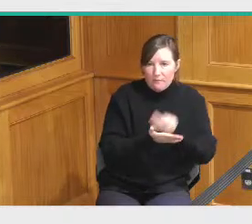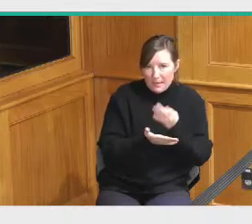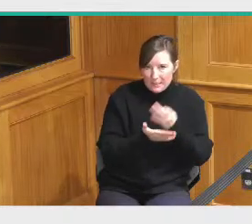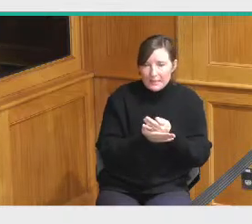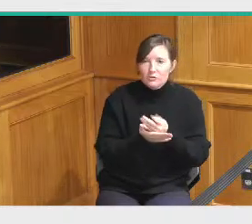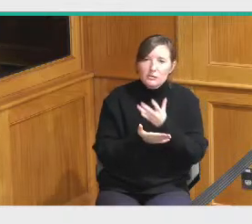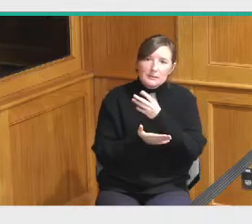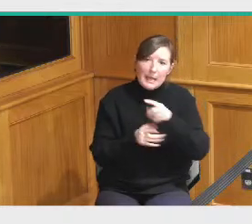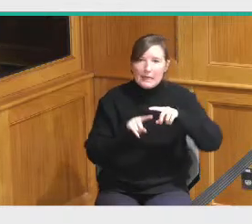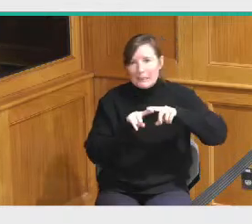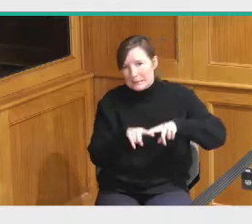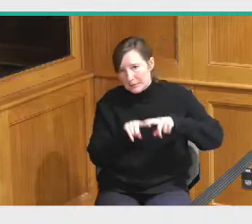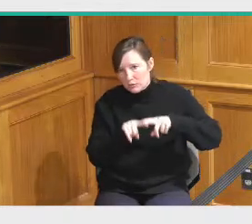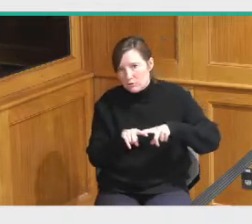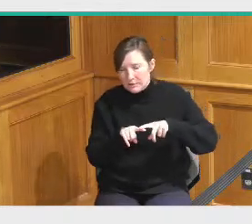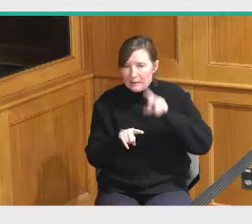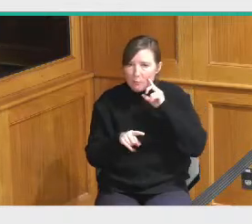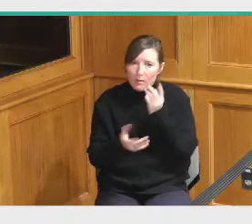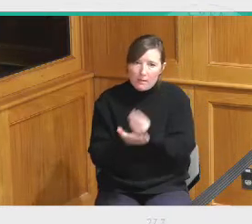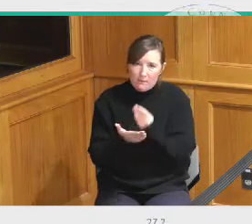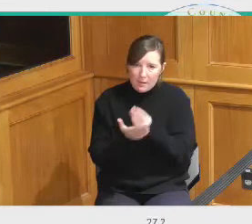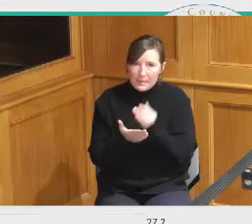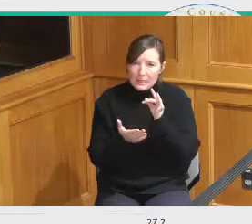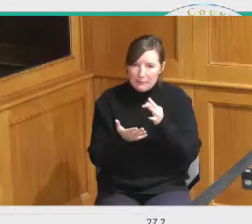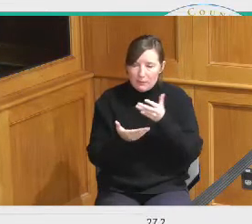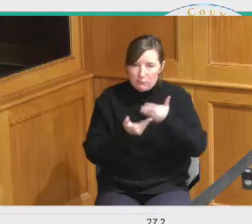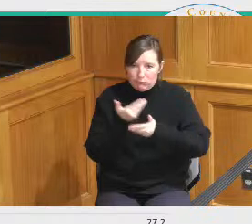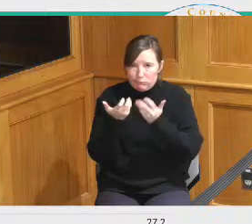funded as well through the overall issuance.